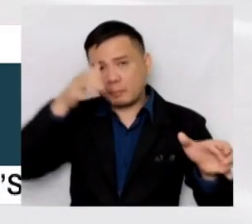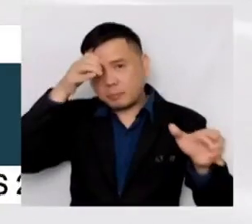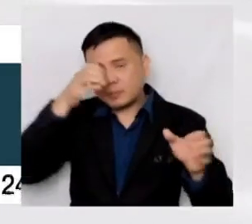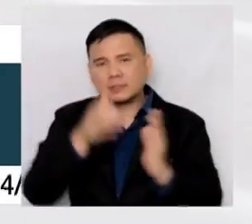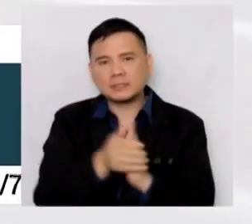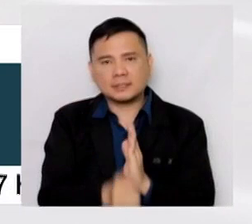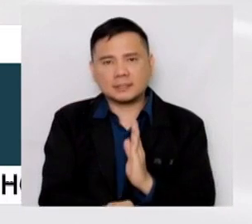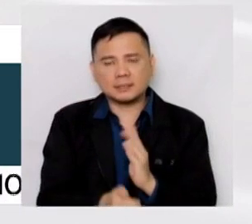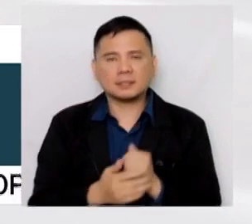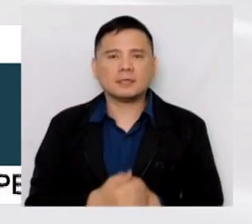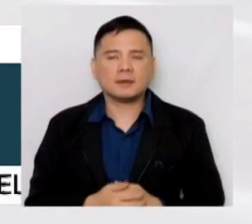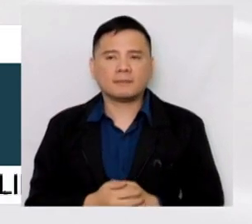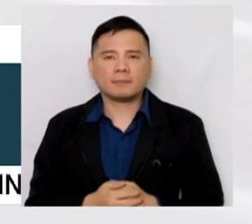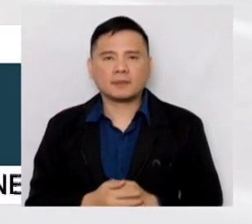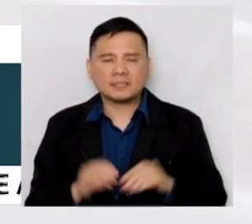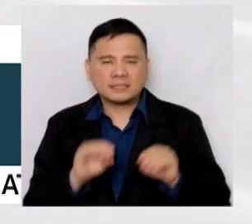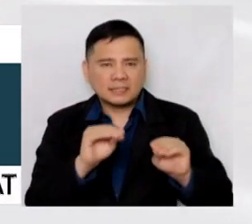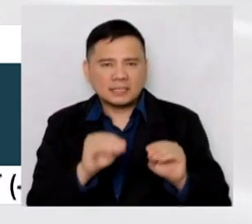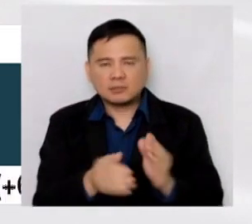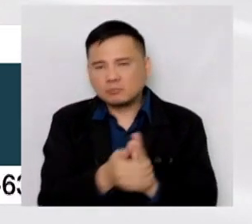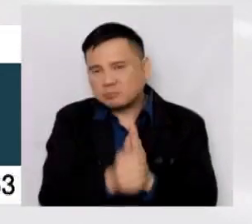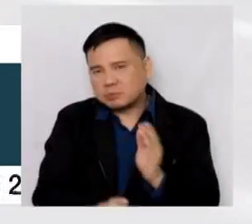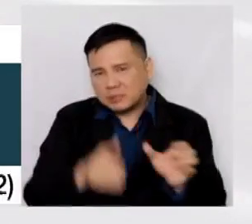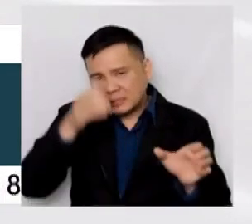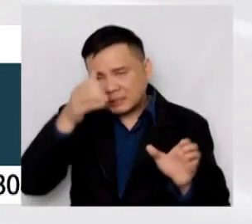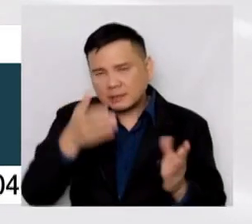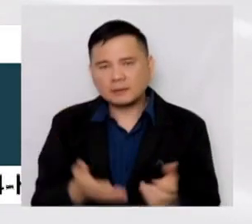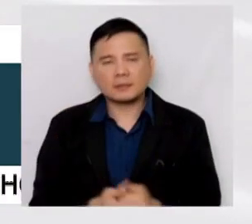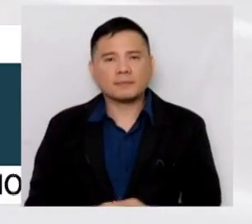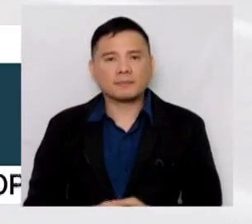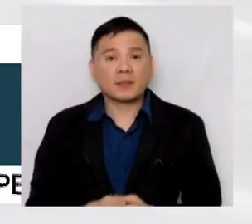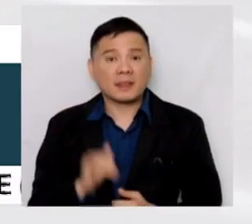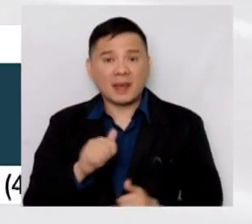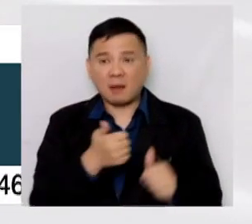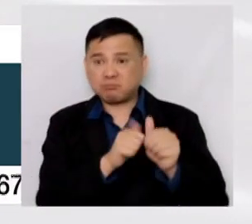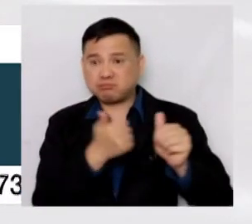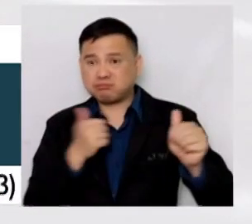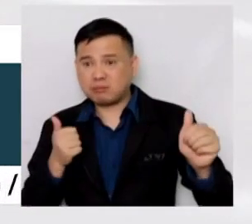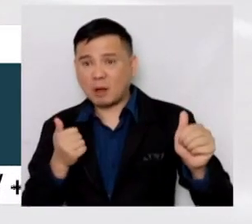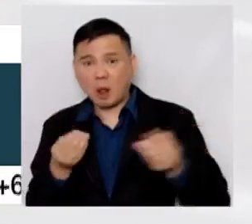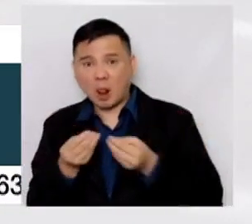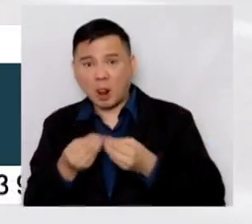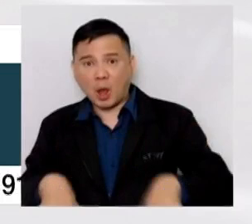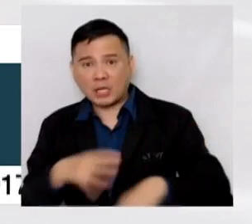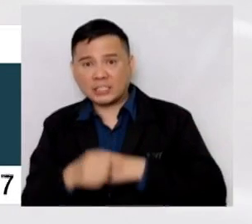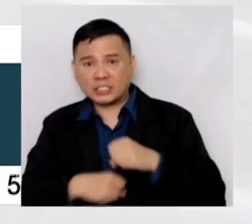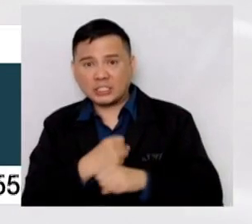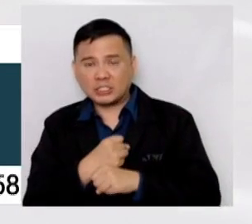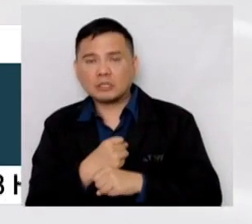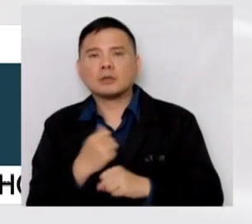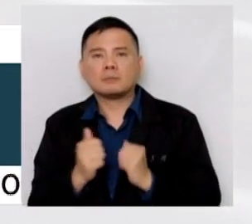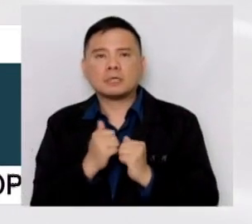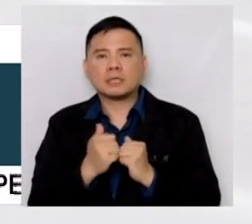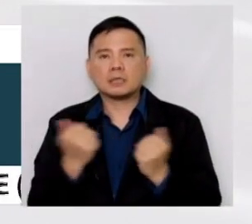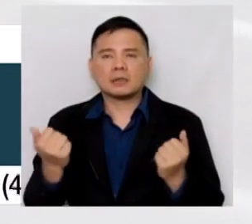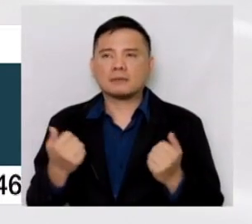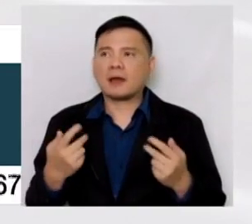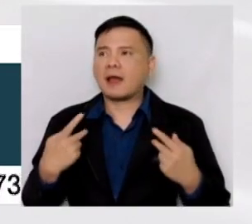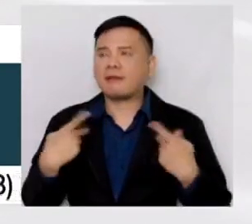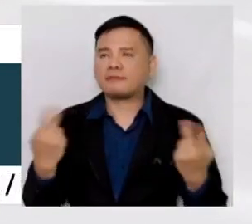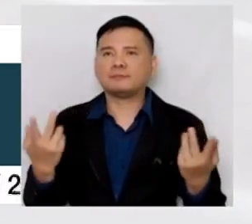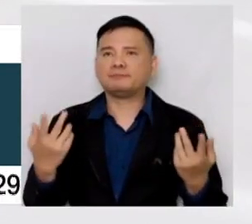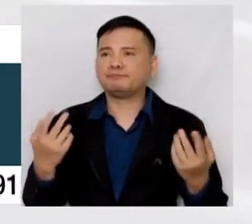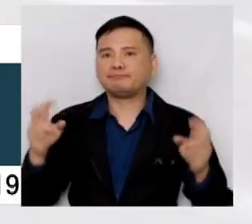you know, during those early academic years, the years that they have lost, this is a time when they have hero worship, right? They have idol,